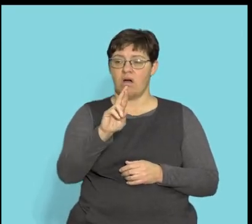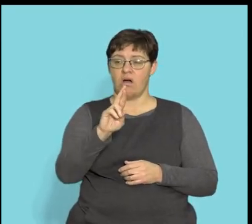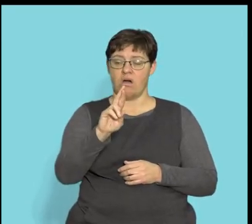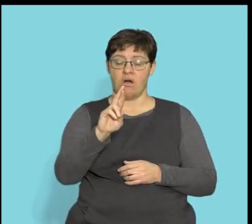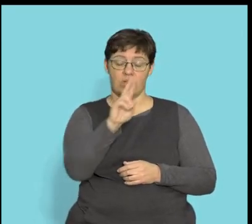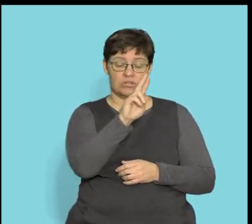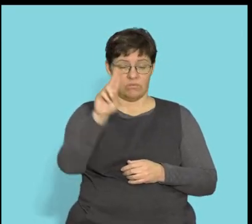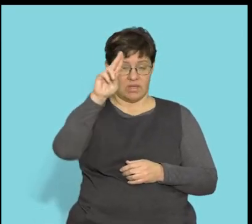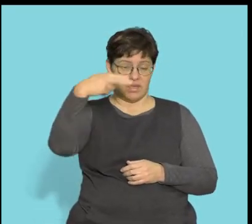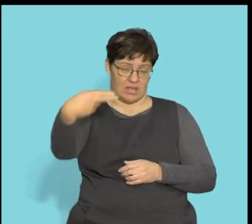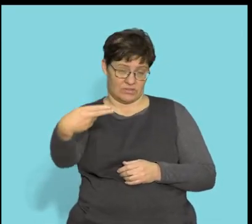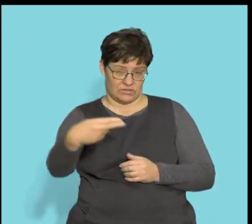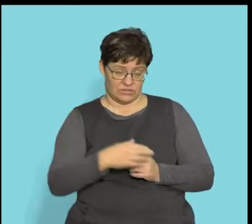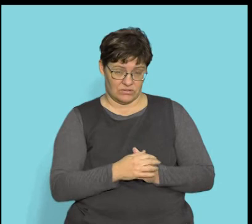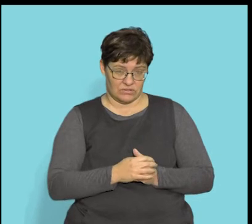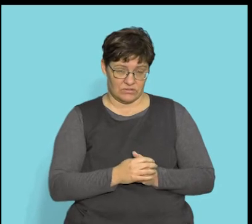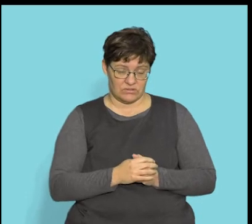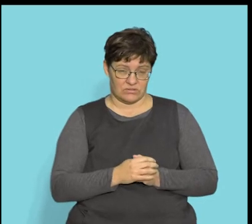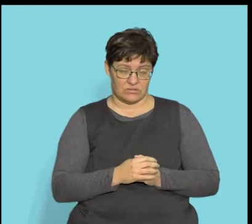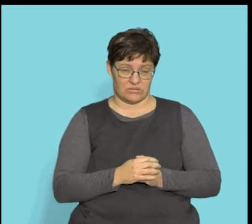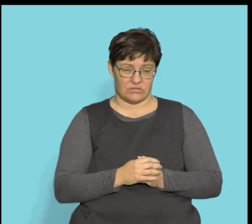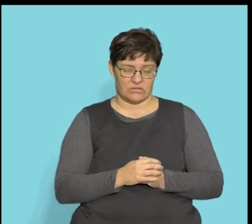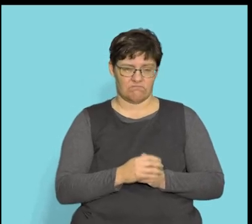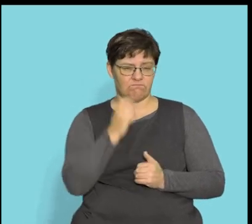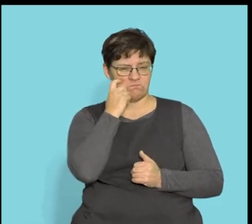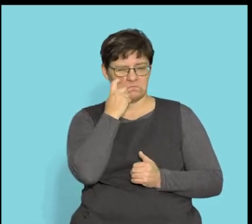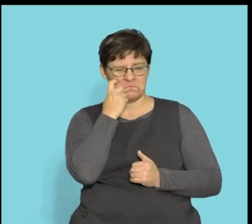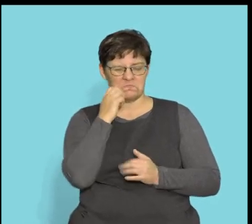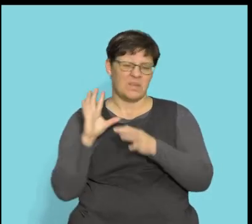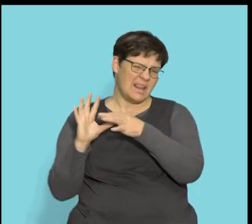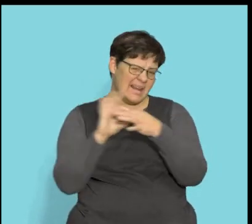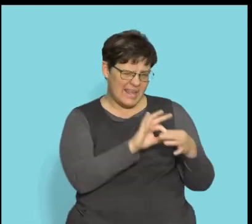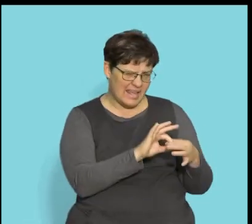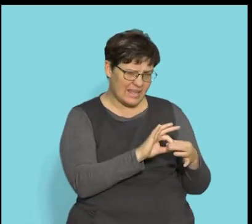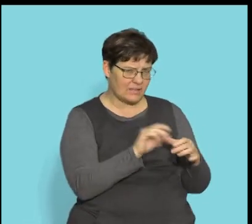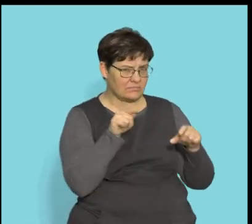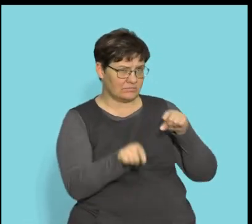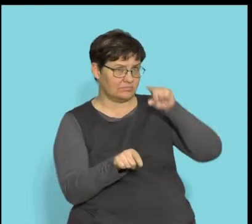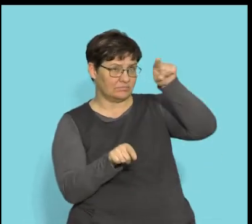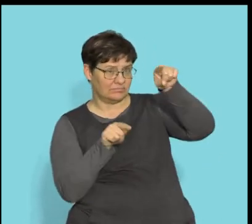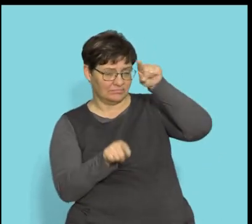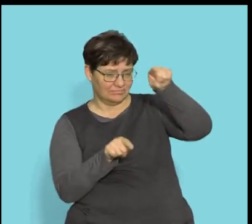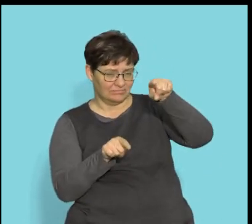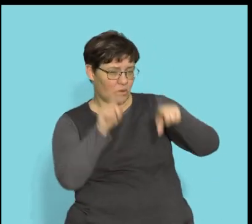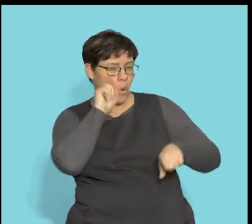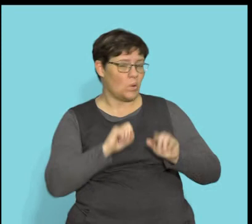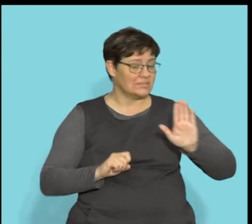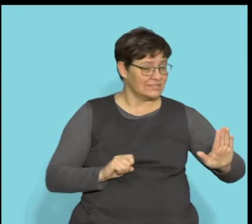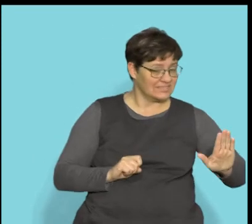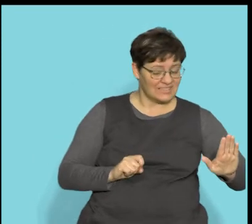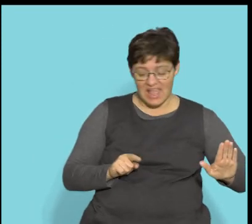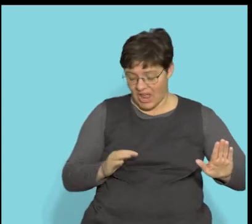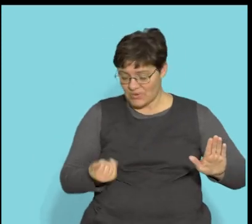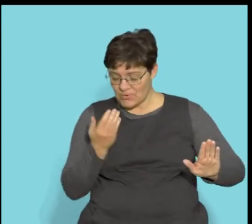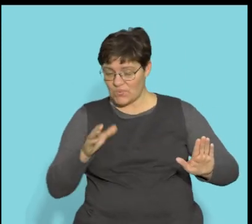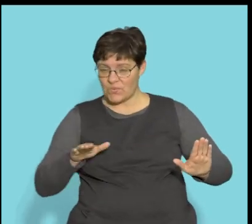squared h. Now everyone, I'm going to ask you, is there a link between my old